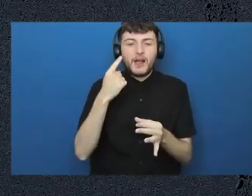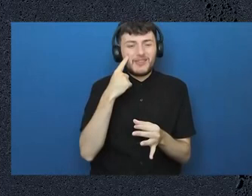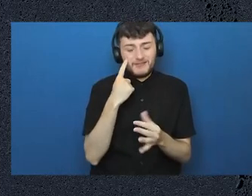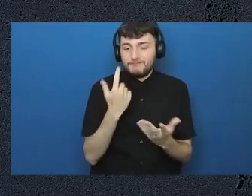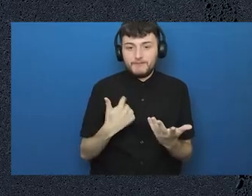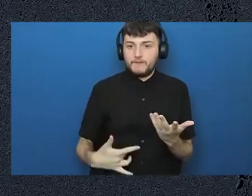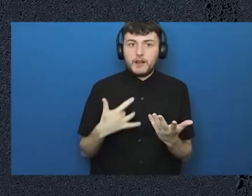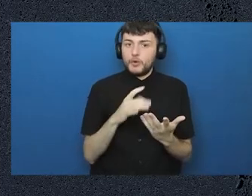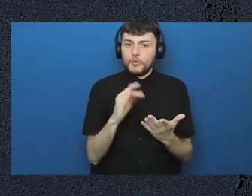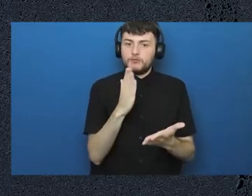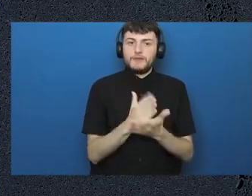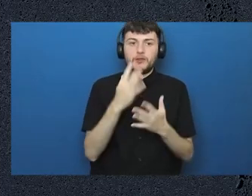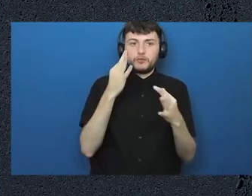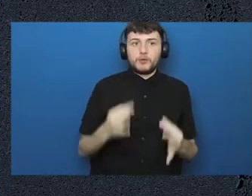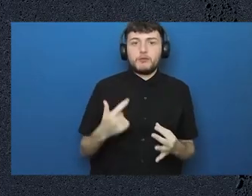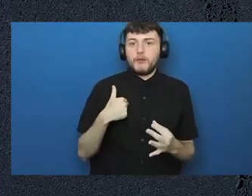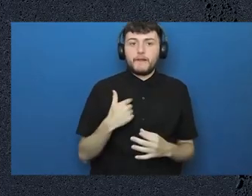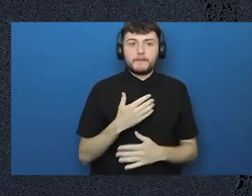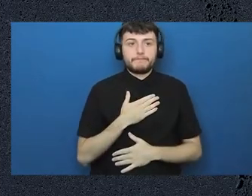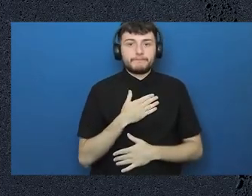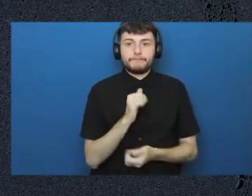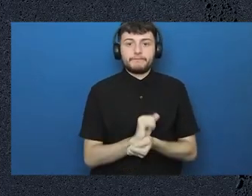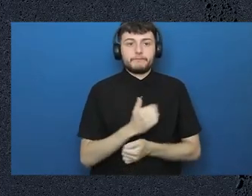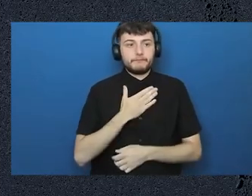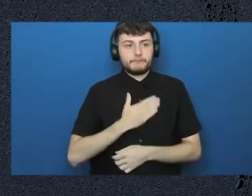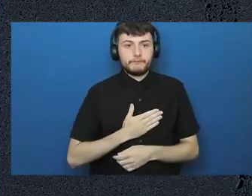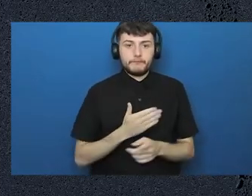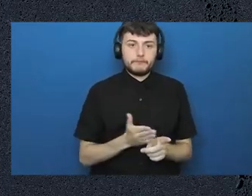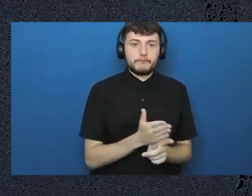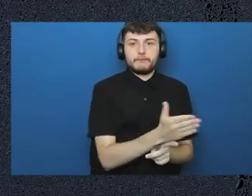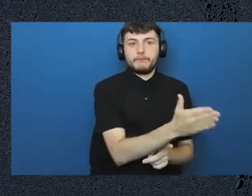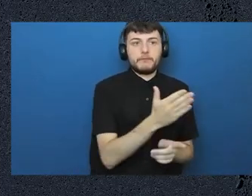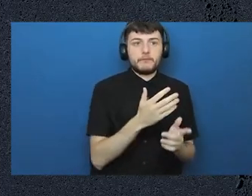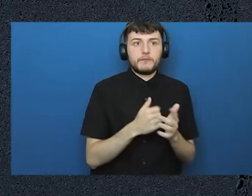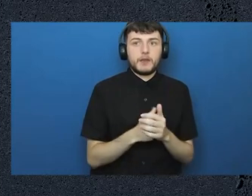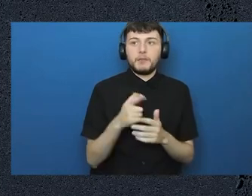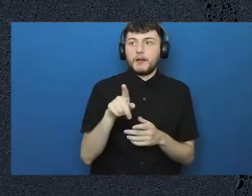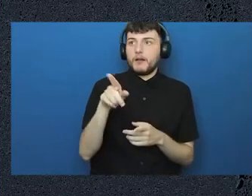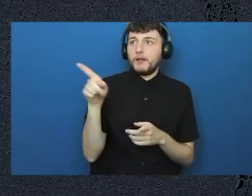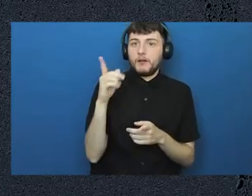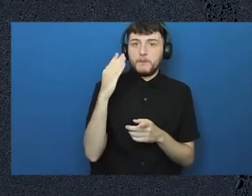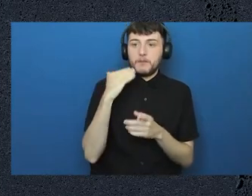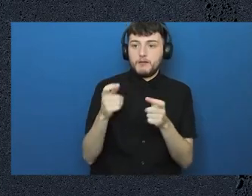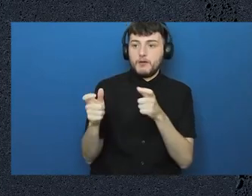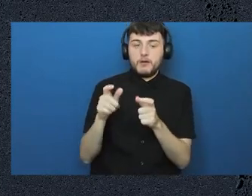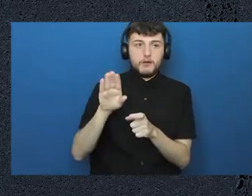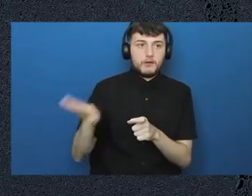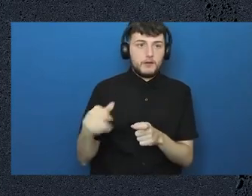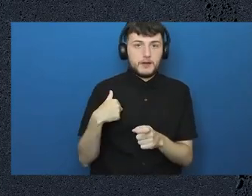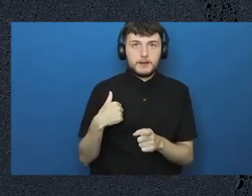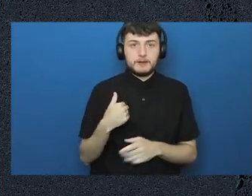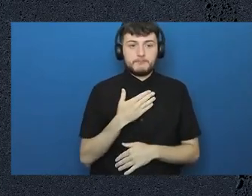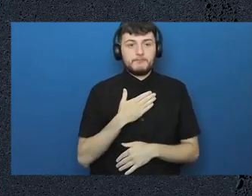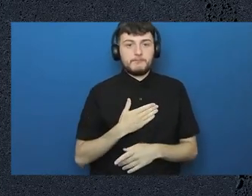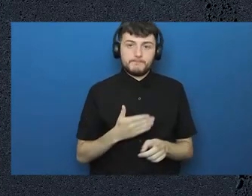career and it's gone. Da da da da, glass ceiling, move over. Da da da da, glass ceiling, move over. You know, and it's been great fun, but I wouldn't